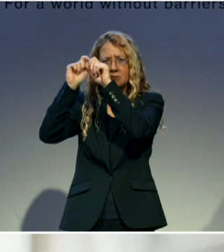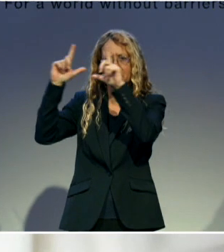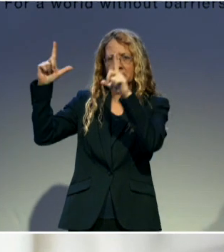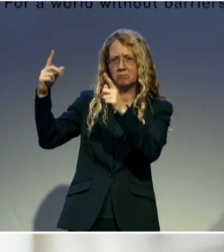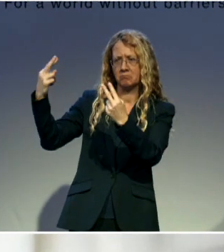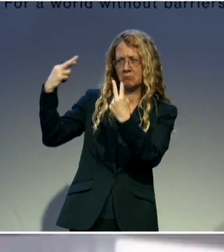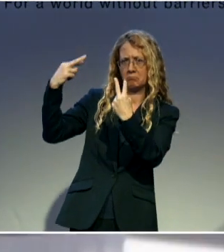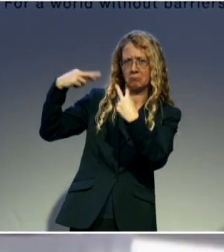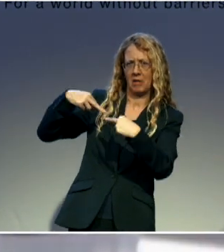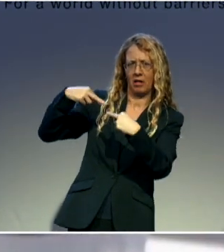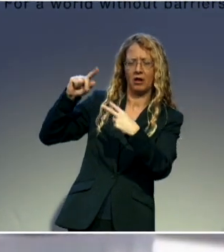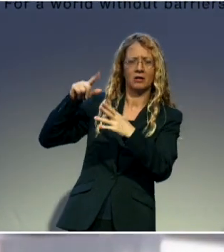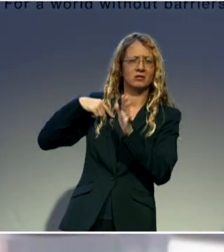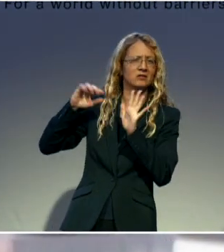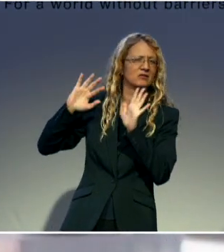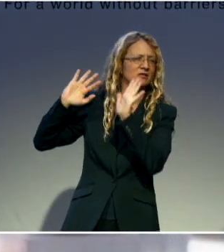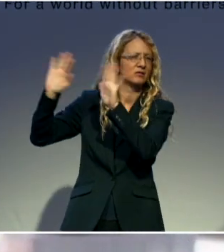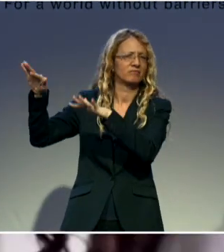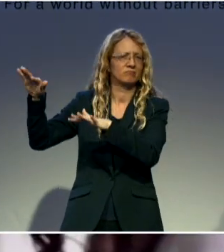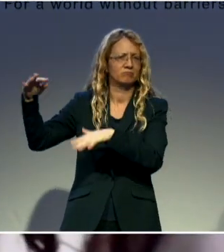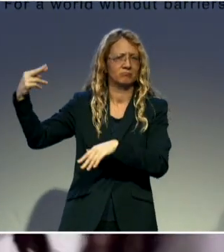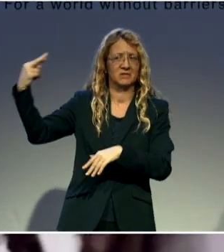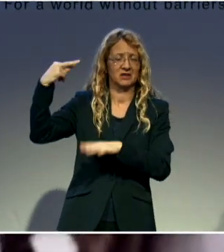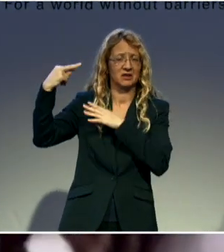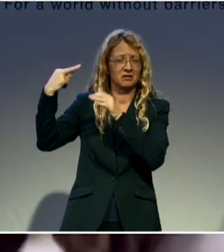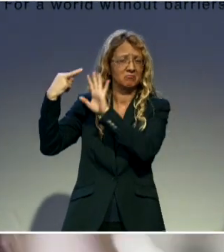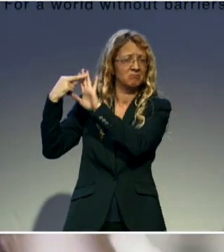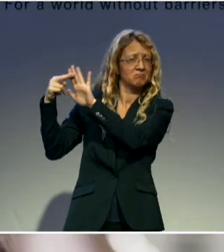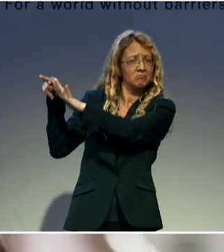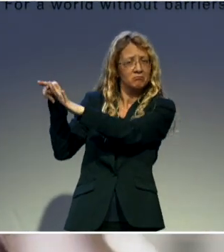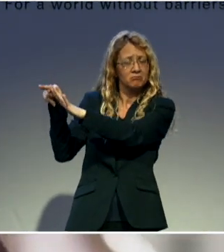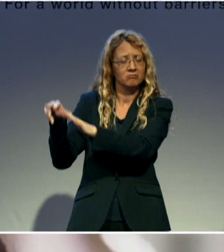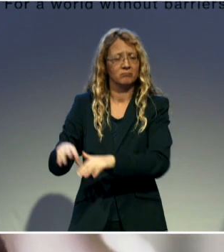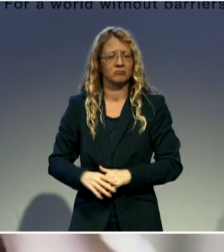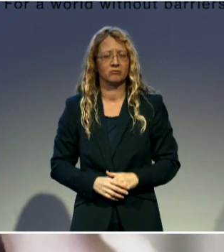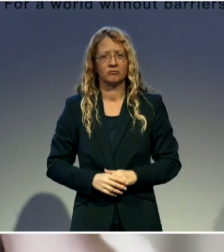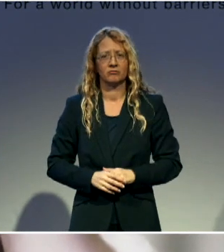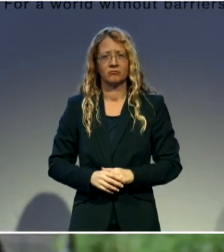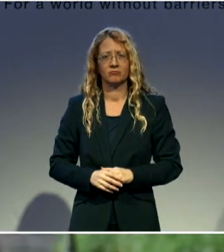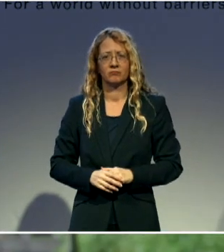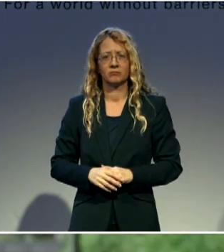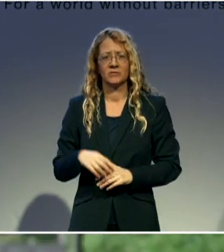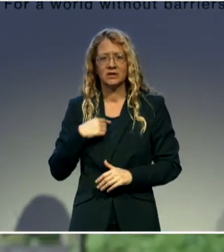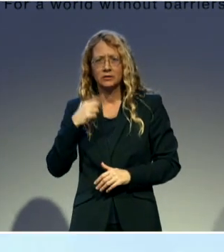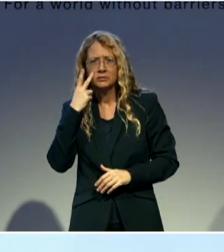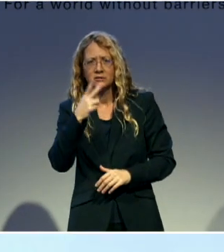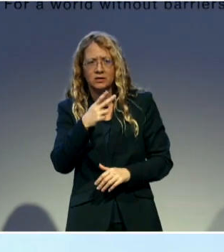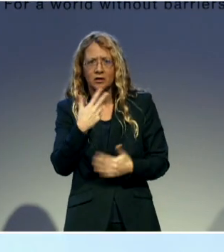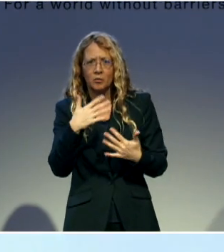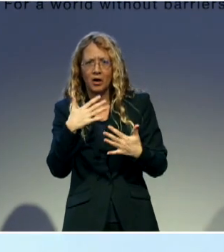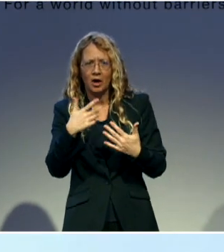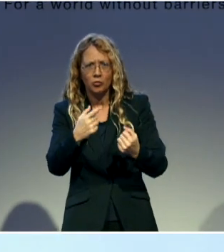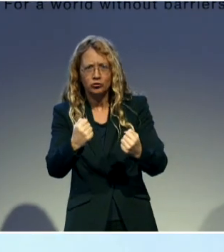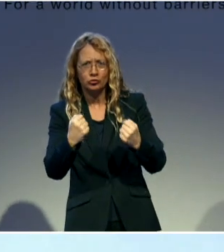see disability. She saw someone strong and capable, like I see myself. And this